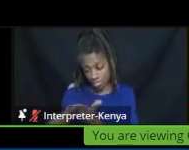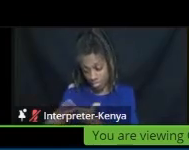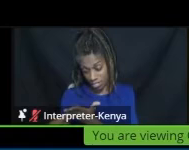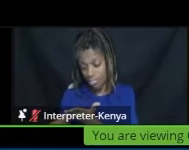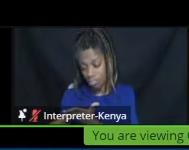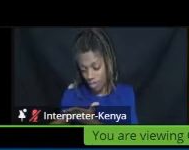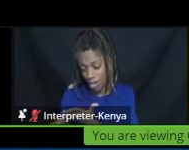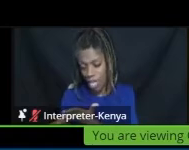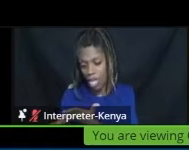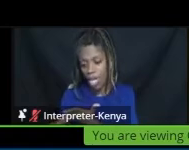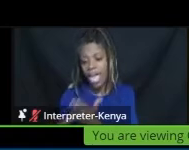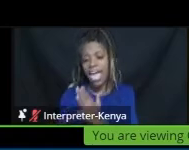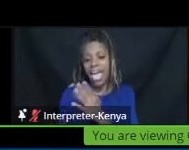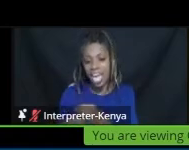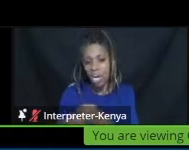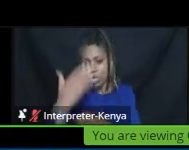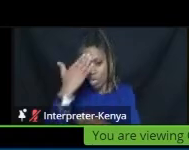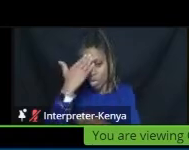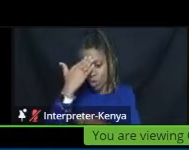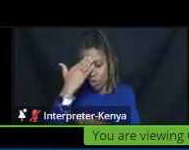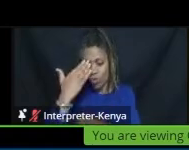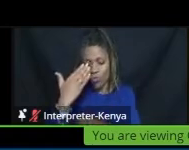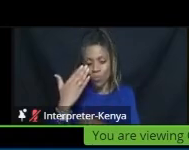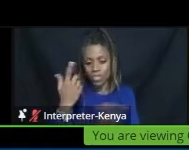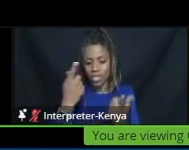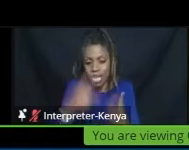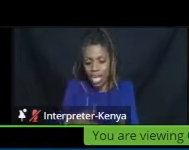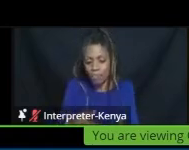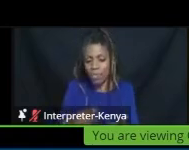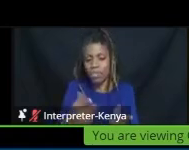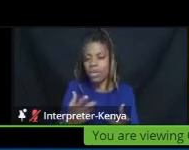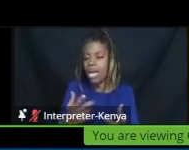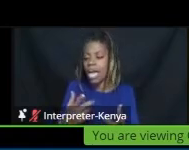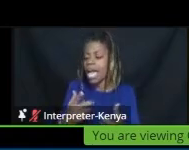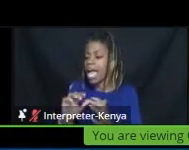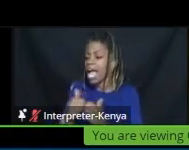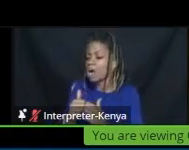we really just embrace all of this, right?